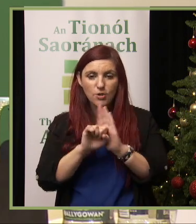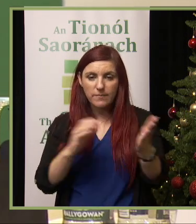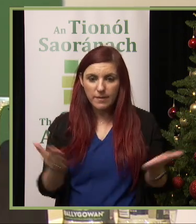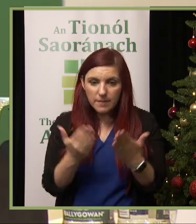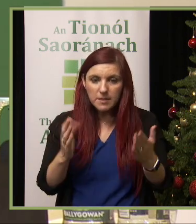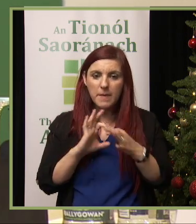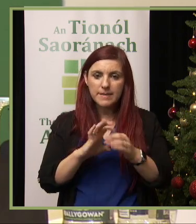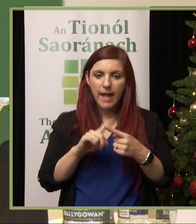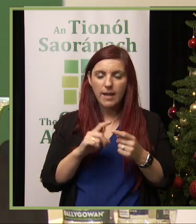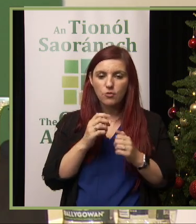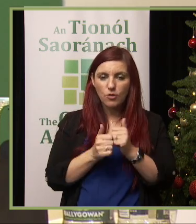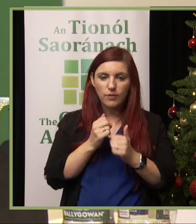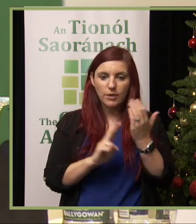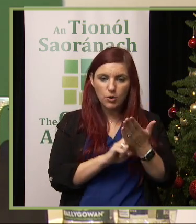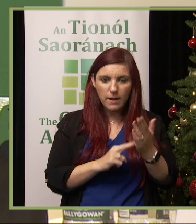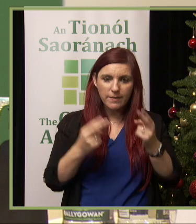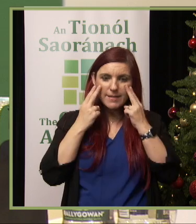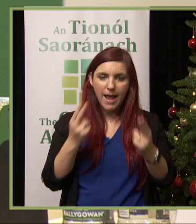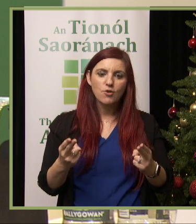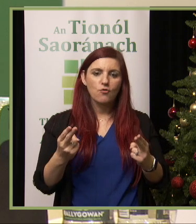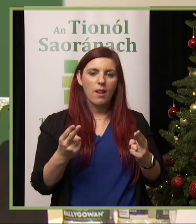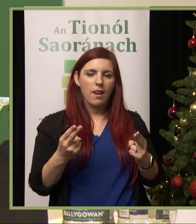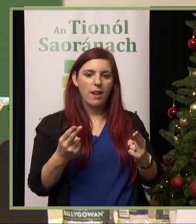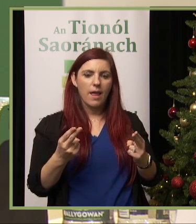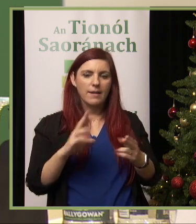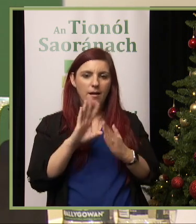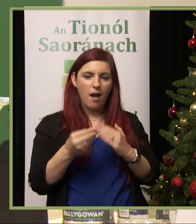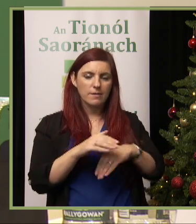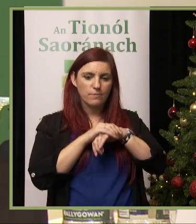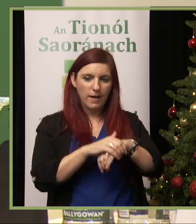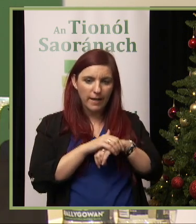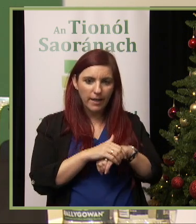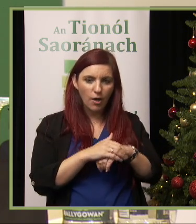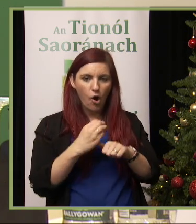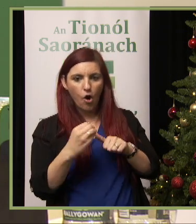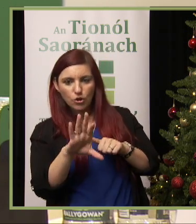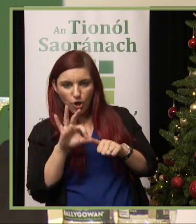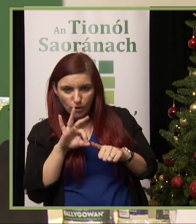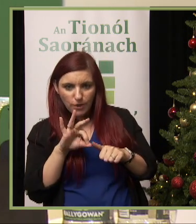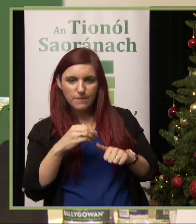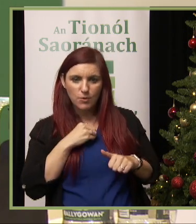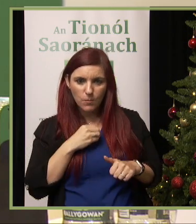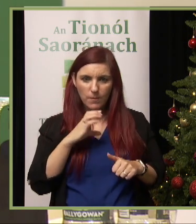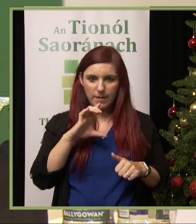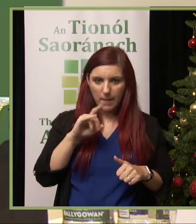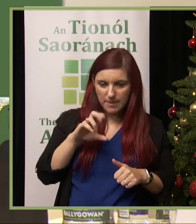natural, cost-friendly alternatives to chemical pesticides and fertilisers.